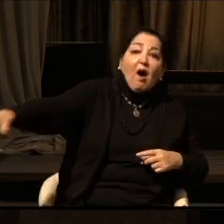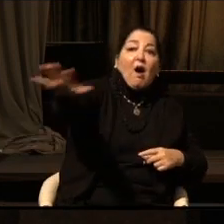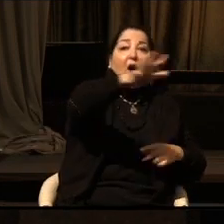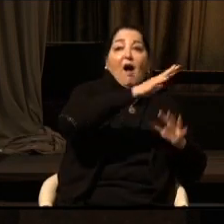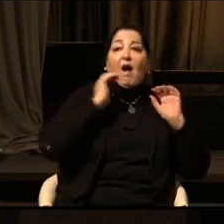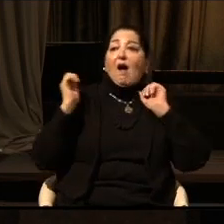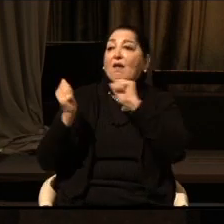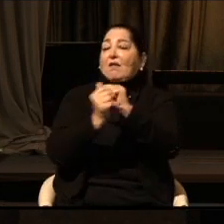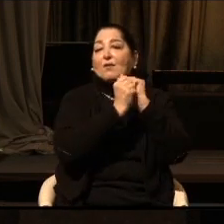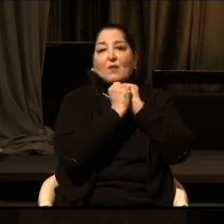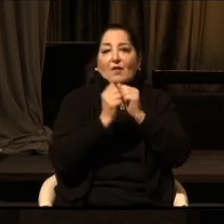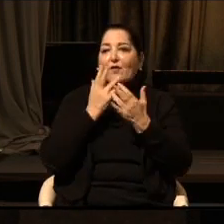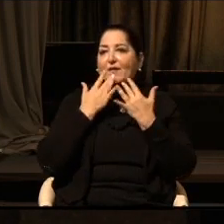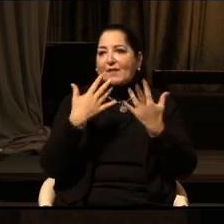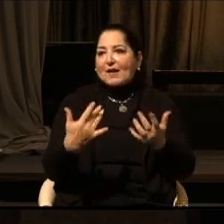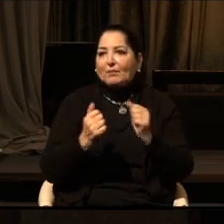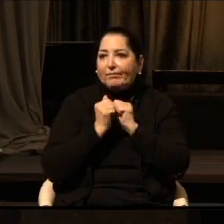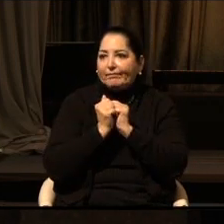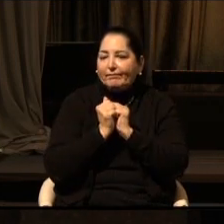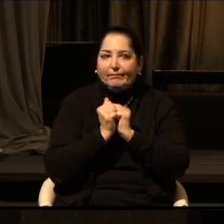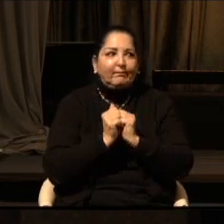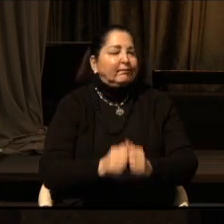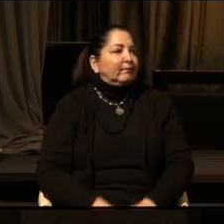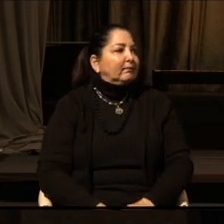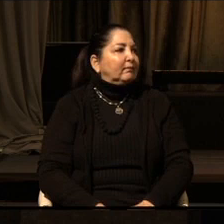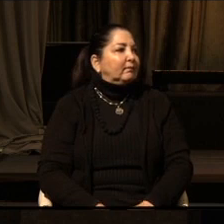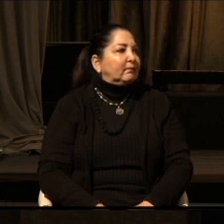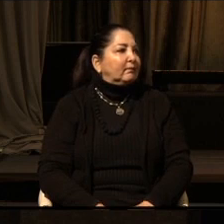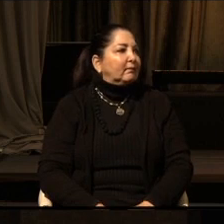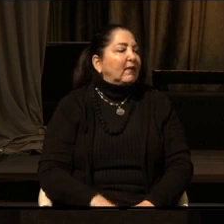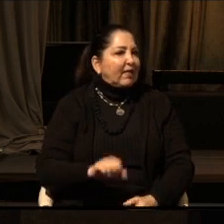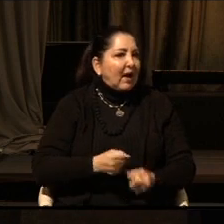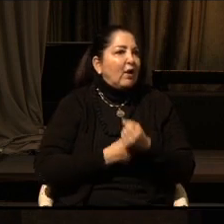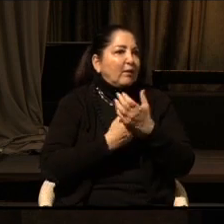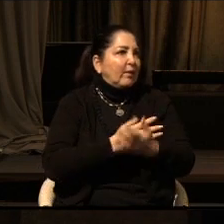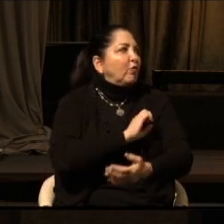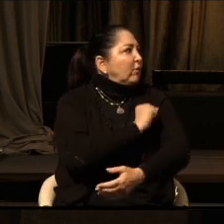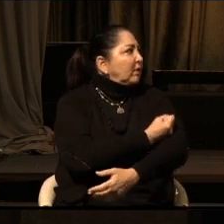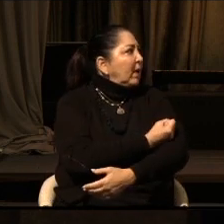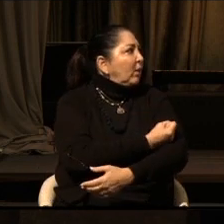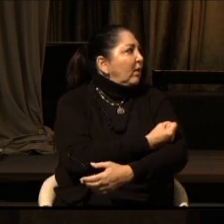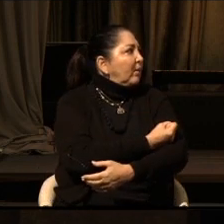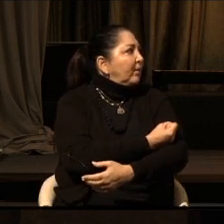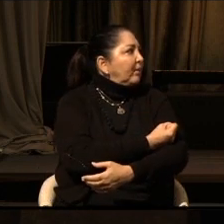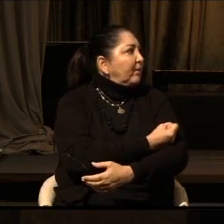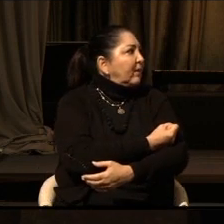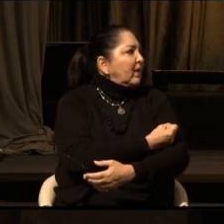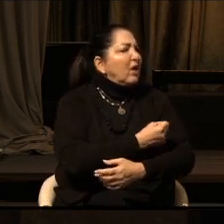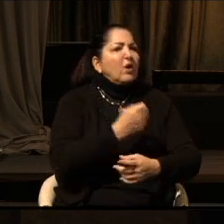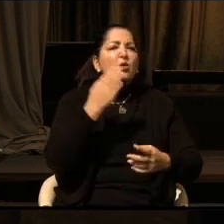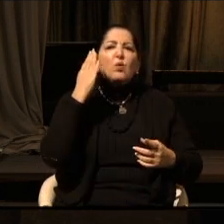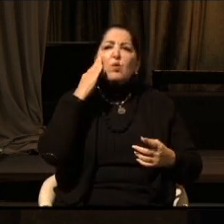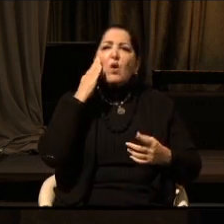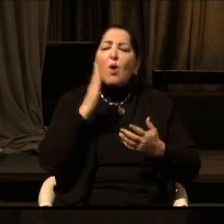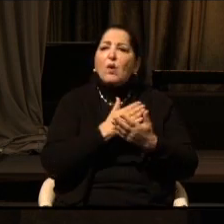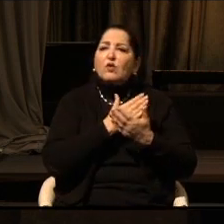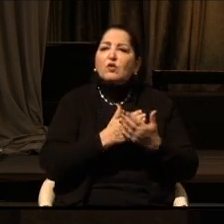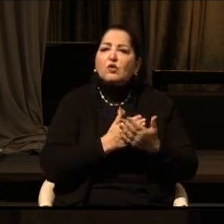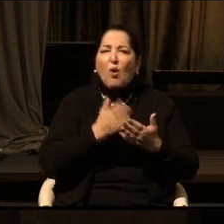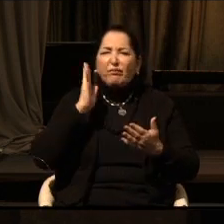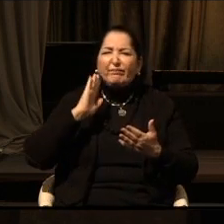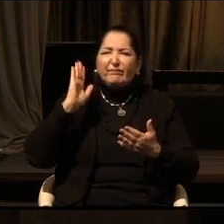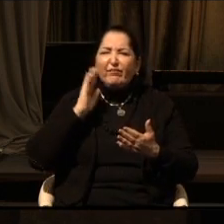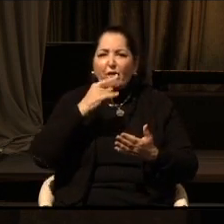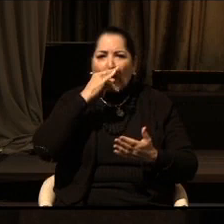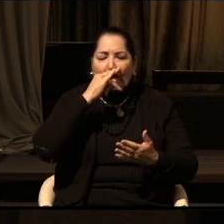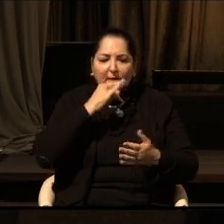So something like a song like This Little Light of Mine, one might look at that on the outset as a